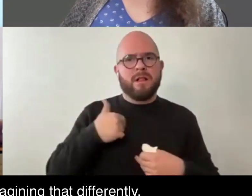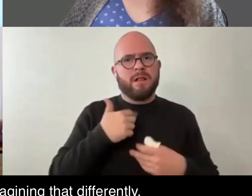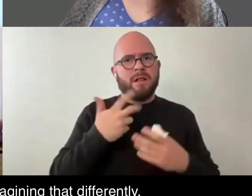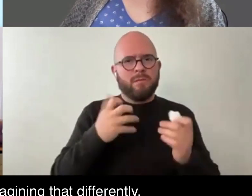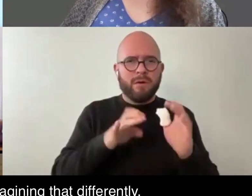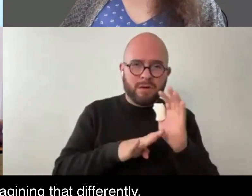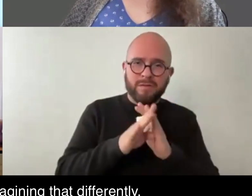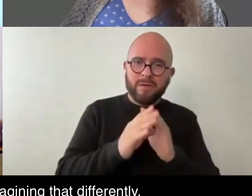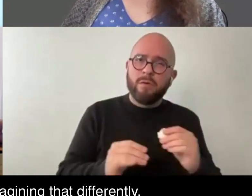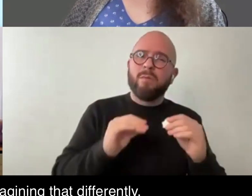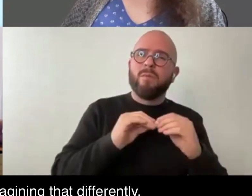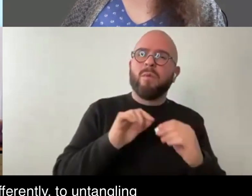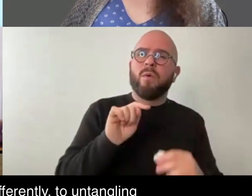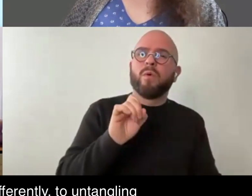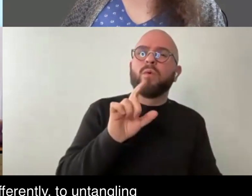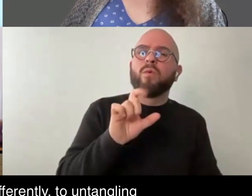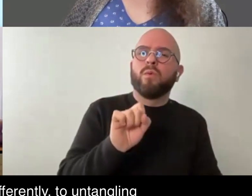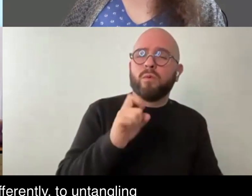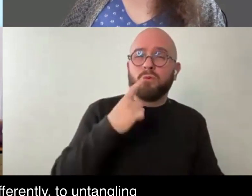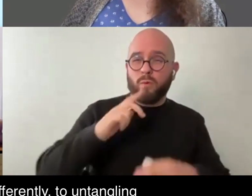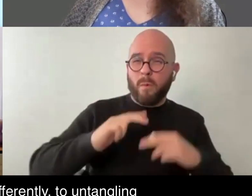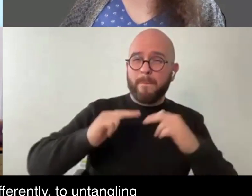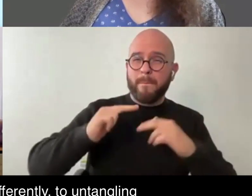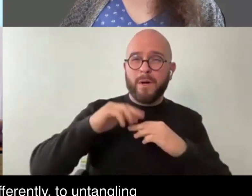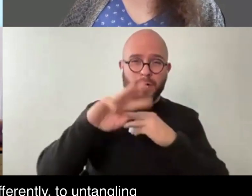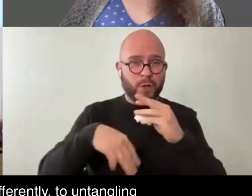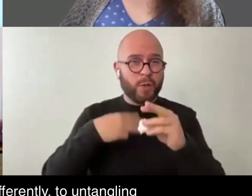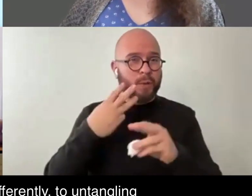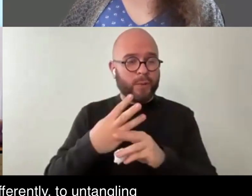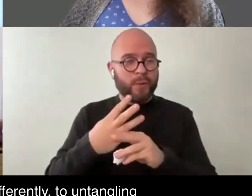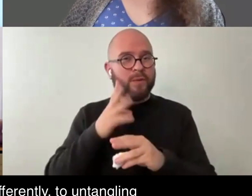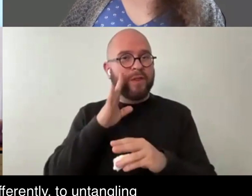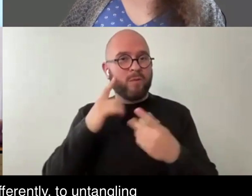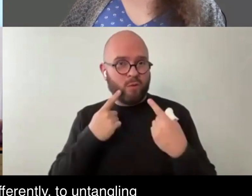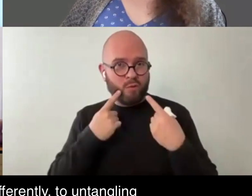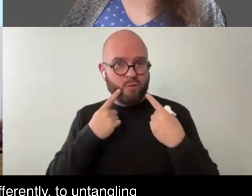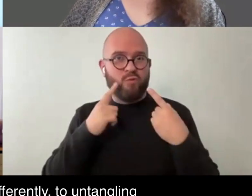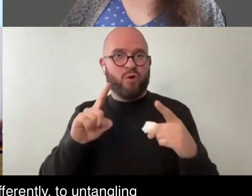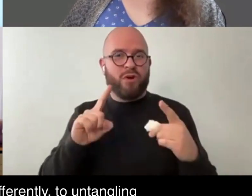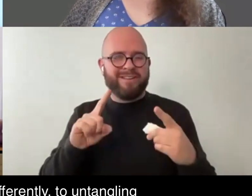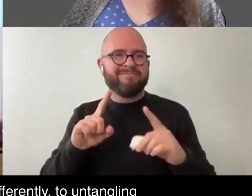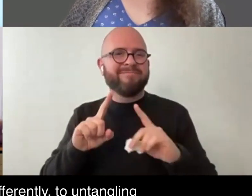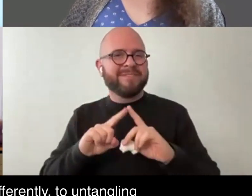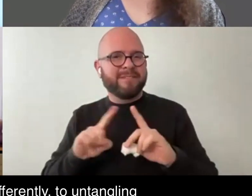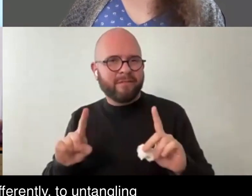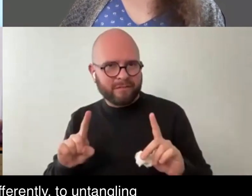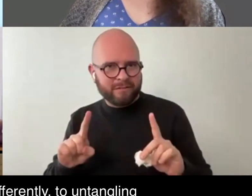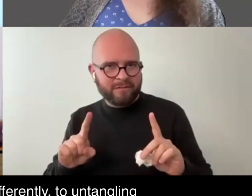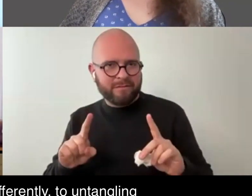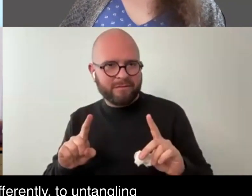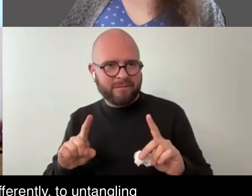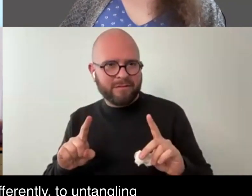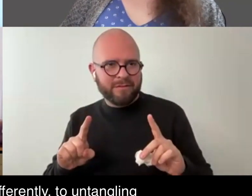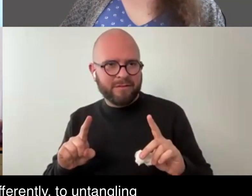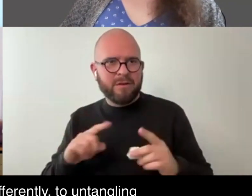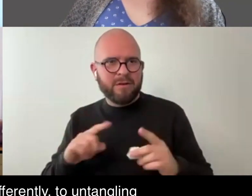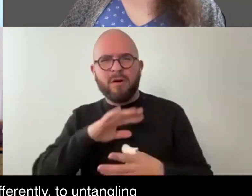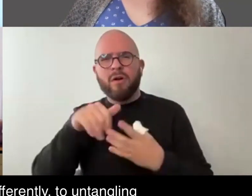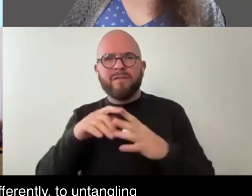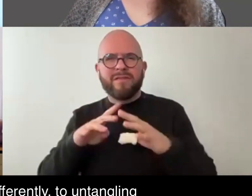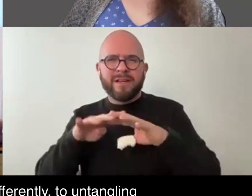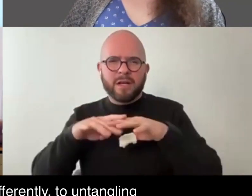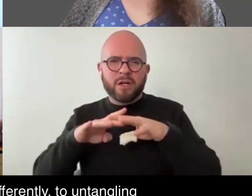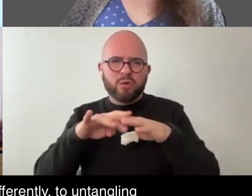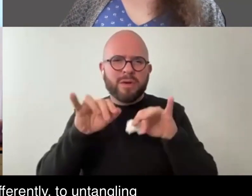for building a world that works differently, to untangling those intertwined systems